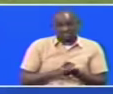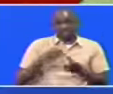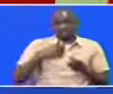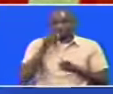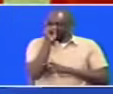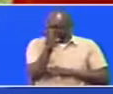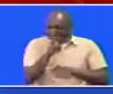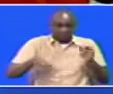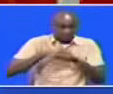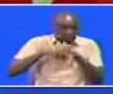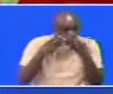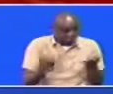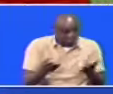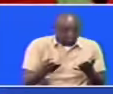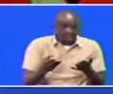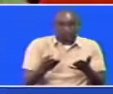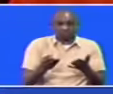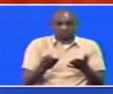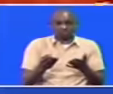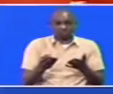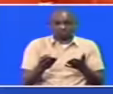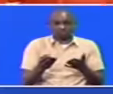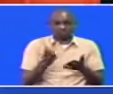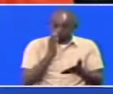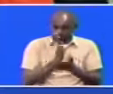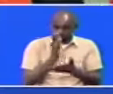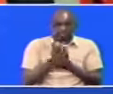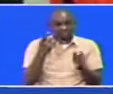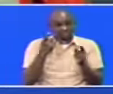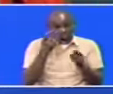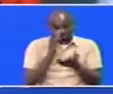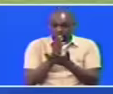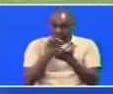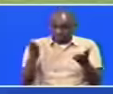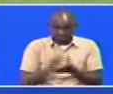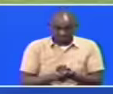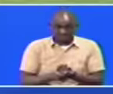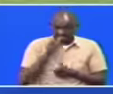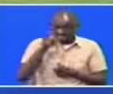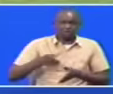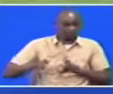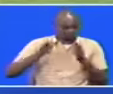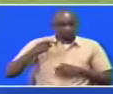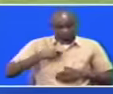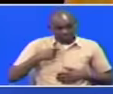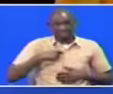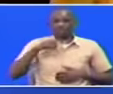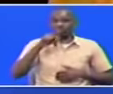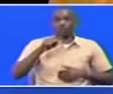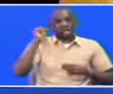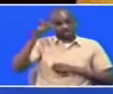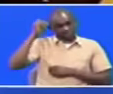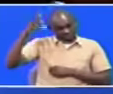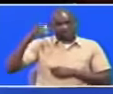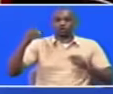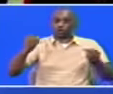discipline in football, and many things. Well, it's been a privilege to be coached by the Harambee Stars